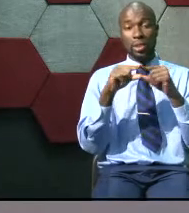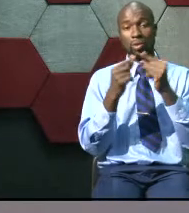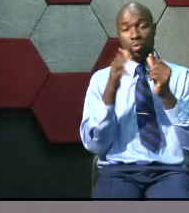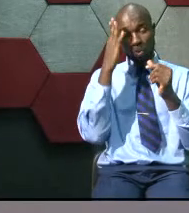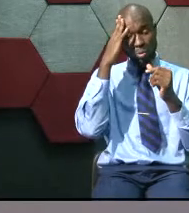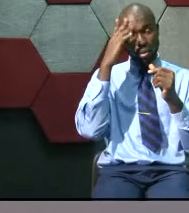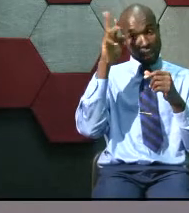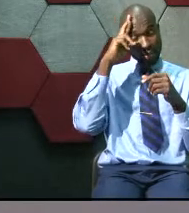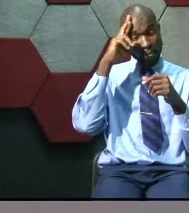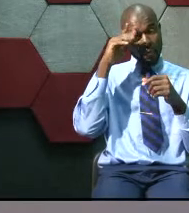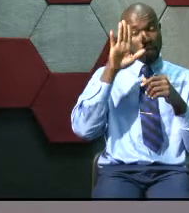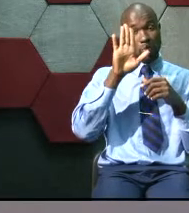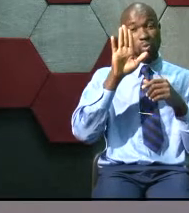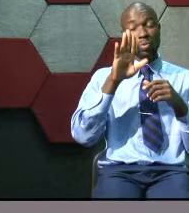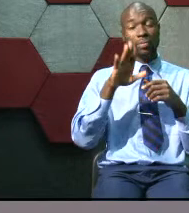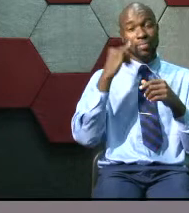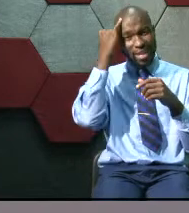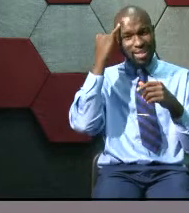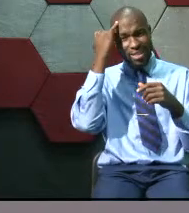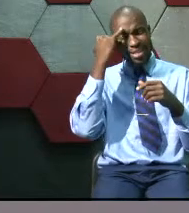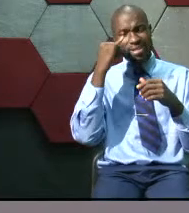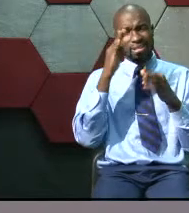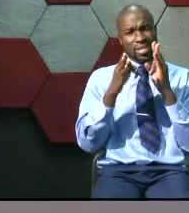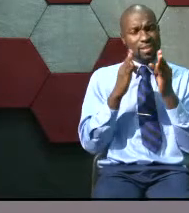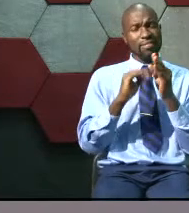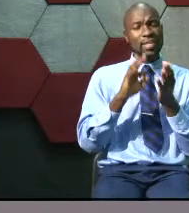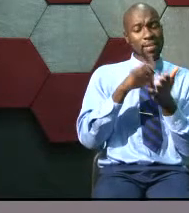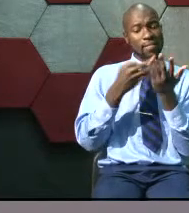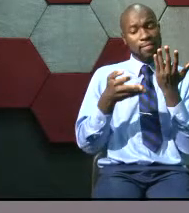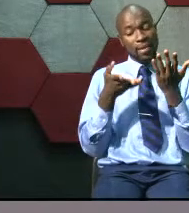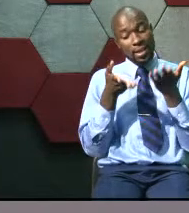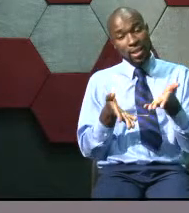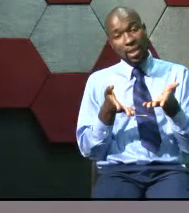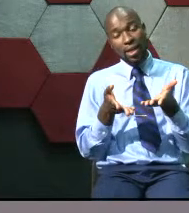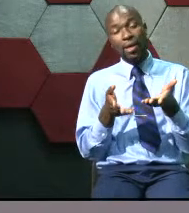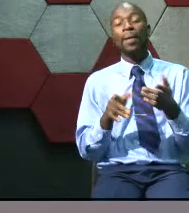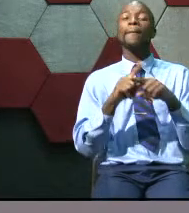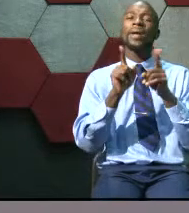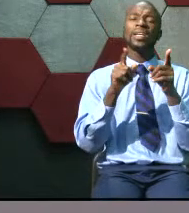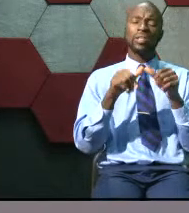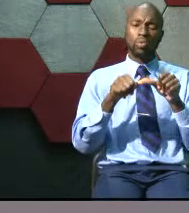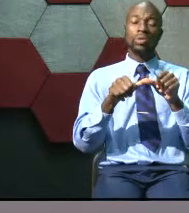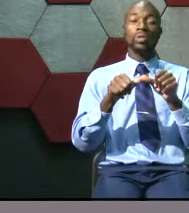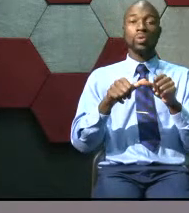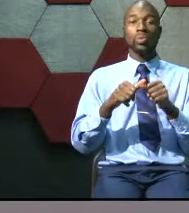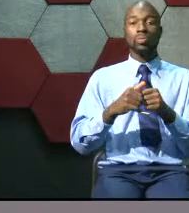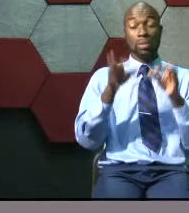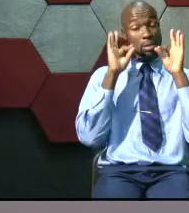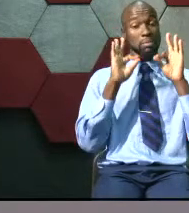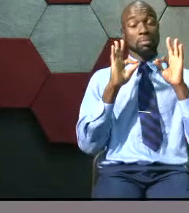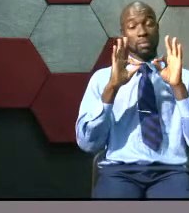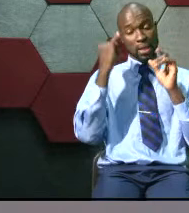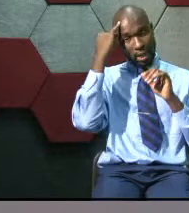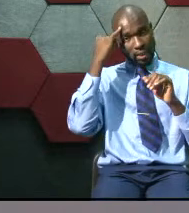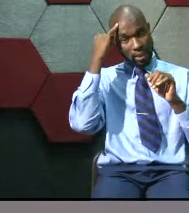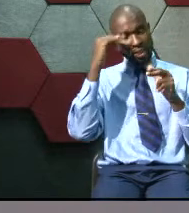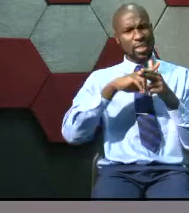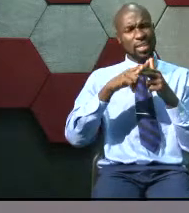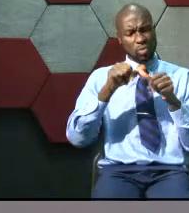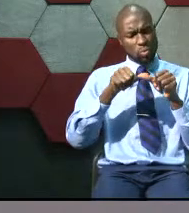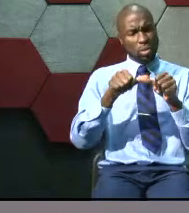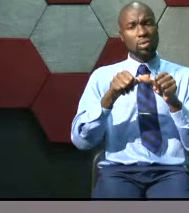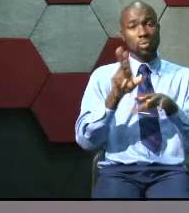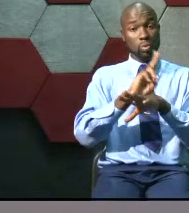ideas, even if they didn't win here, they are still brilliant ideas. So let's keep developing them, or if you don't want to go with them, then use those skills